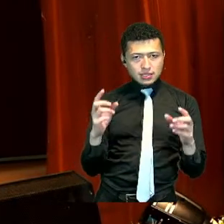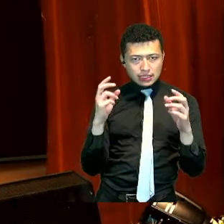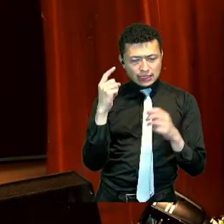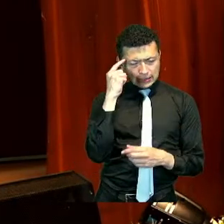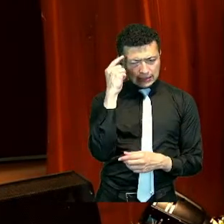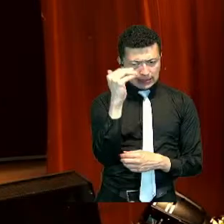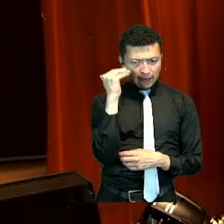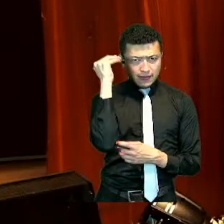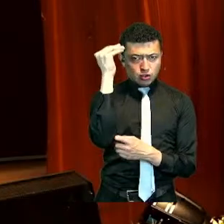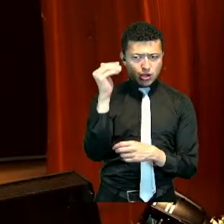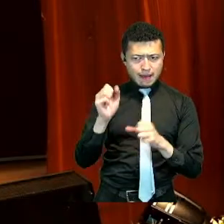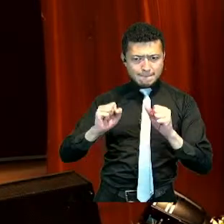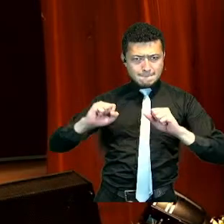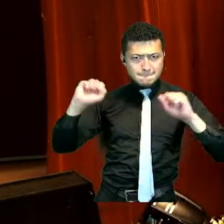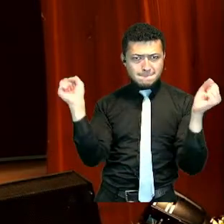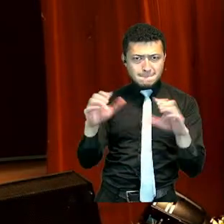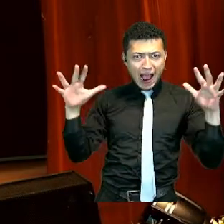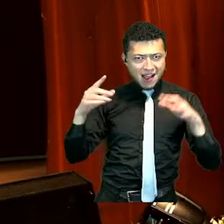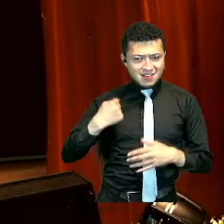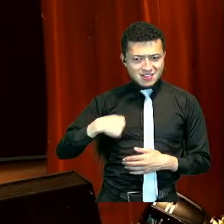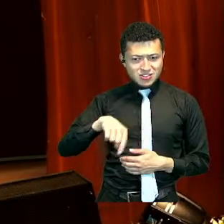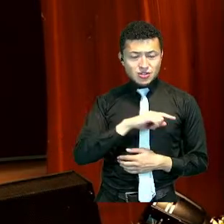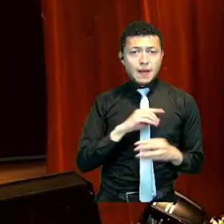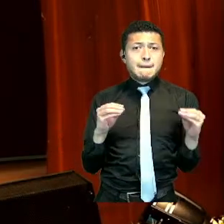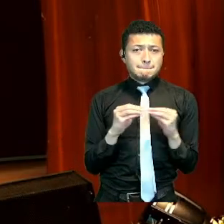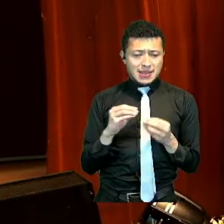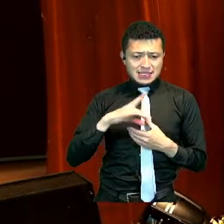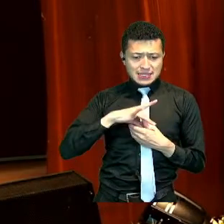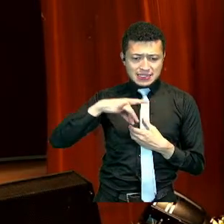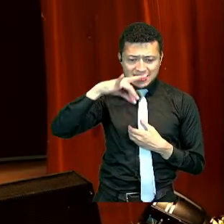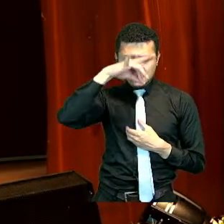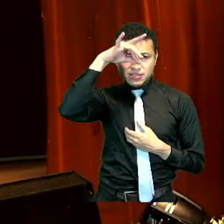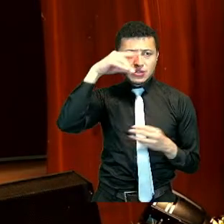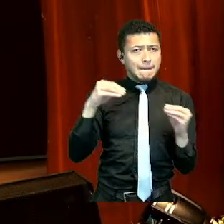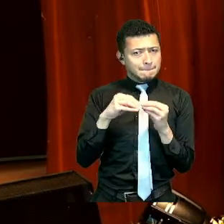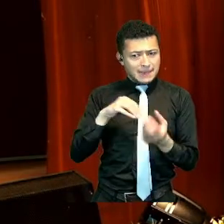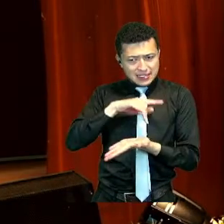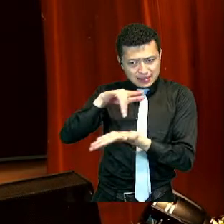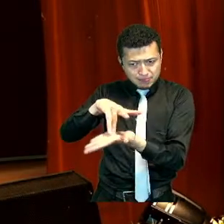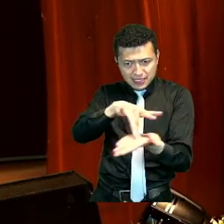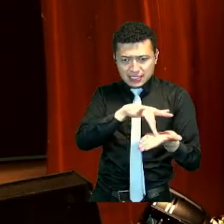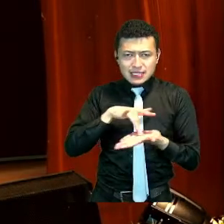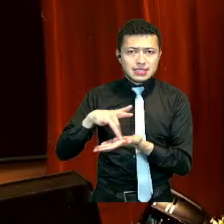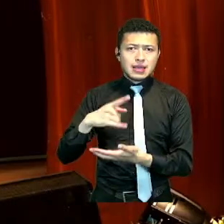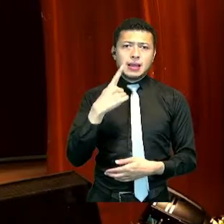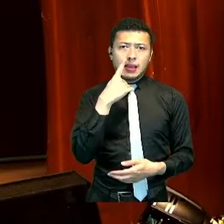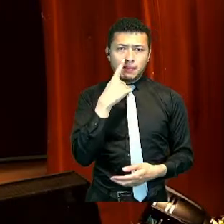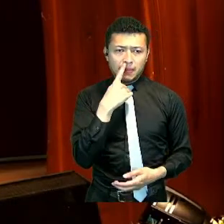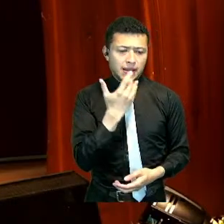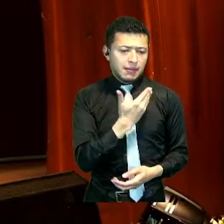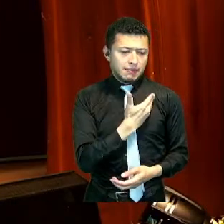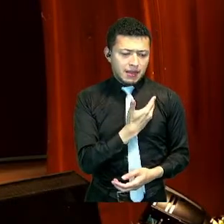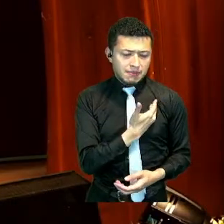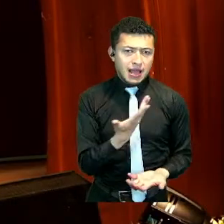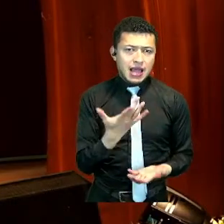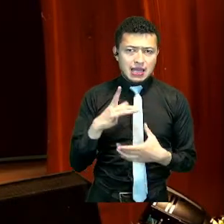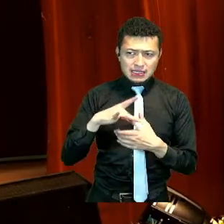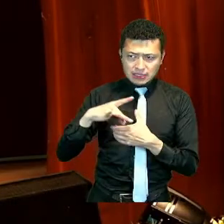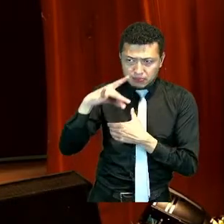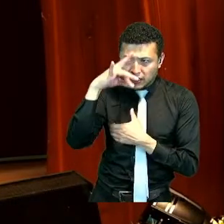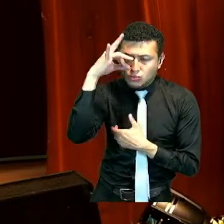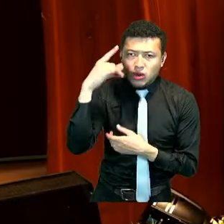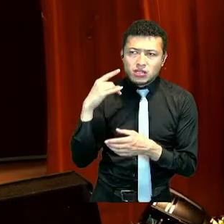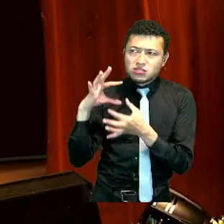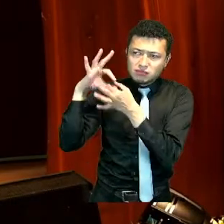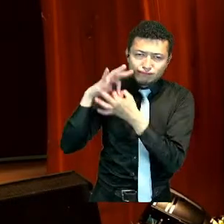your magic, one of you said. And I would add with our spirituality and with the presence of our forefathers and our